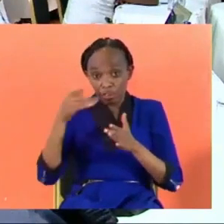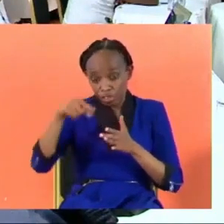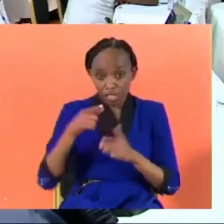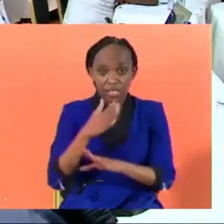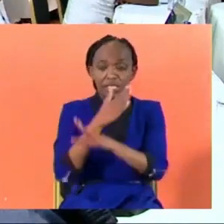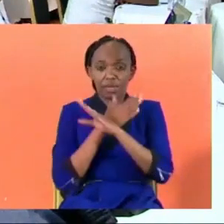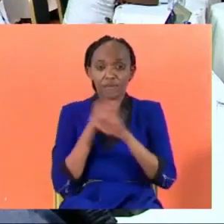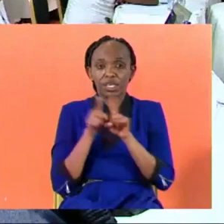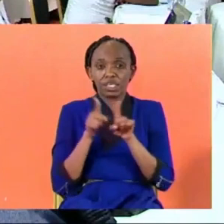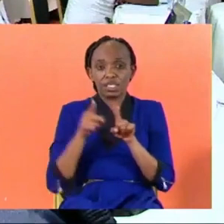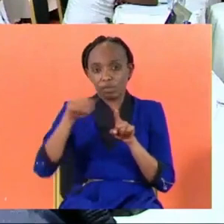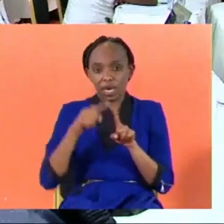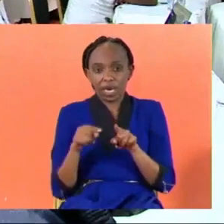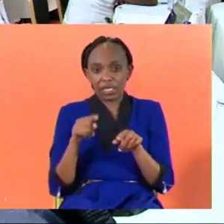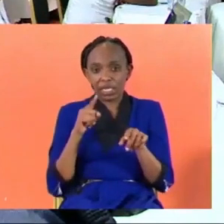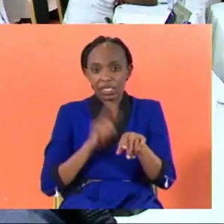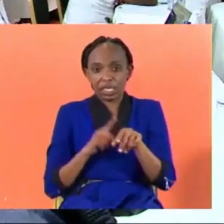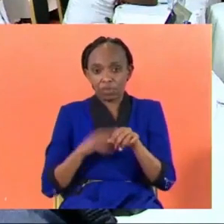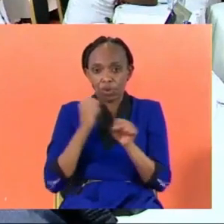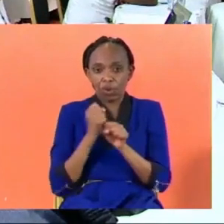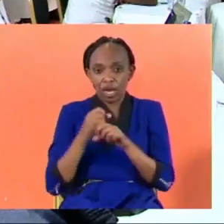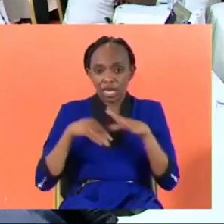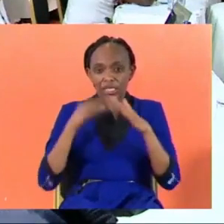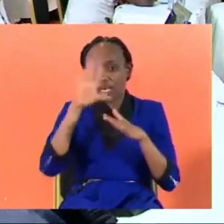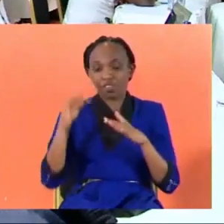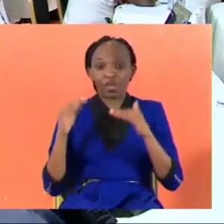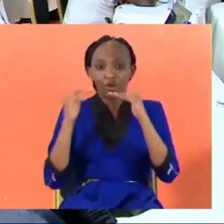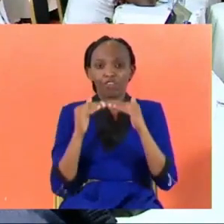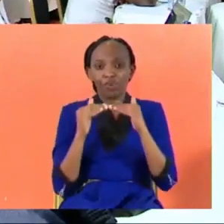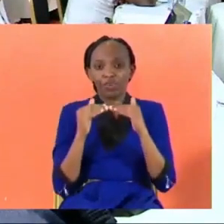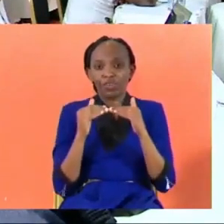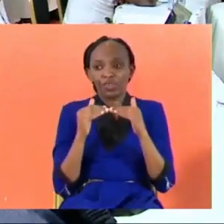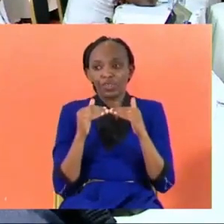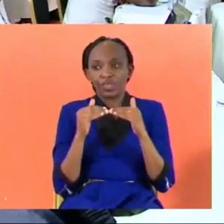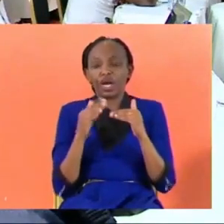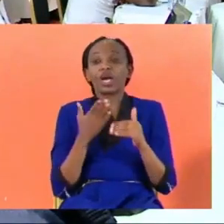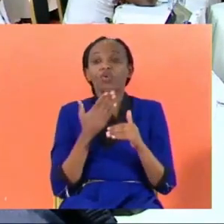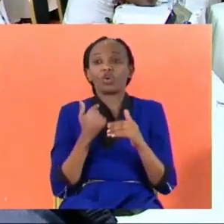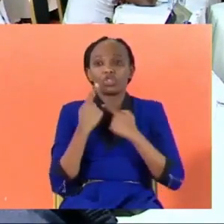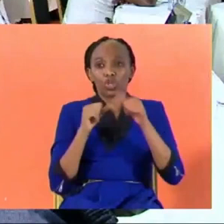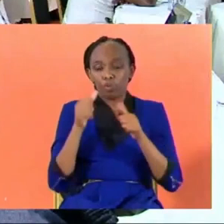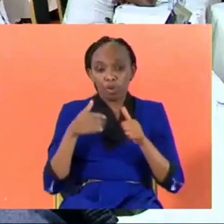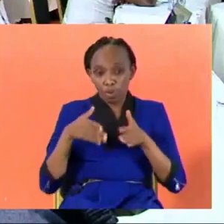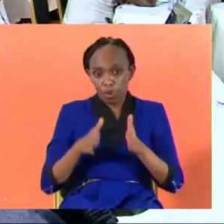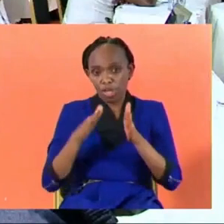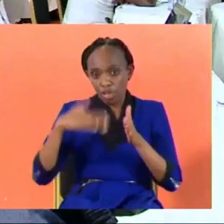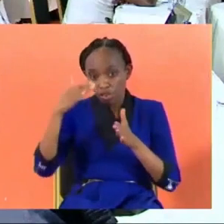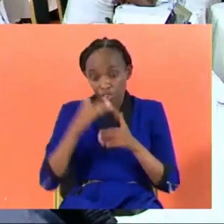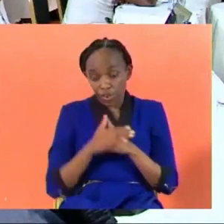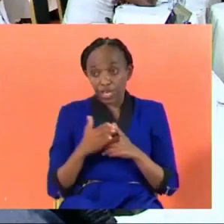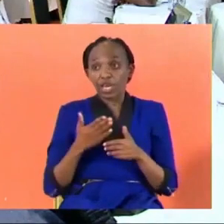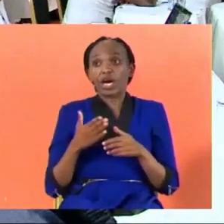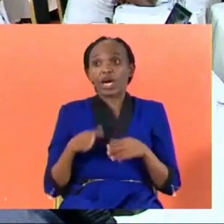Zambia, and also us as we work at continental level. I'll let Sajiv speak to the way forward. I'll just